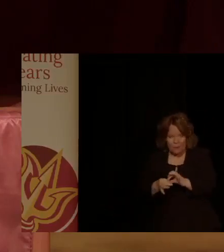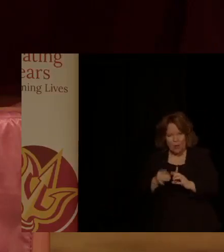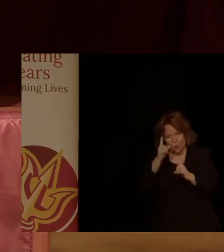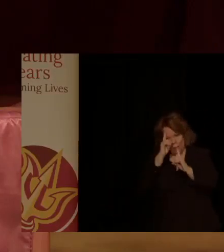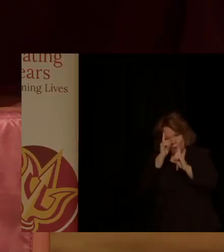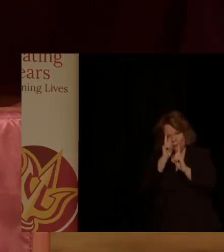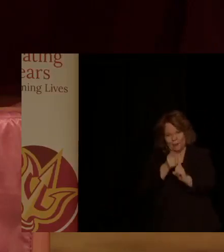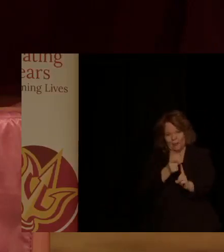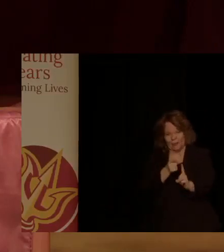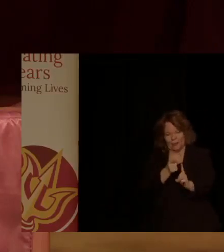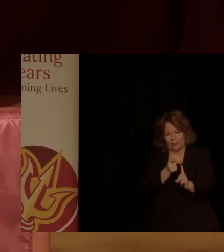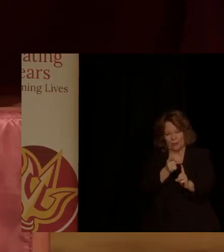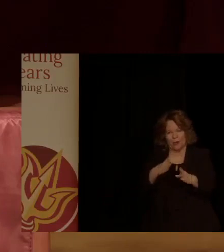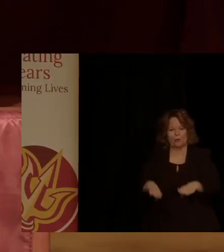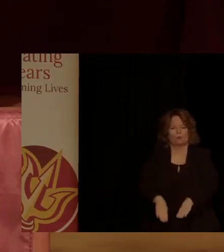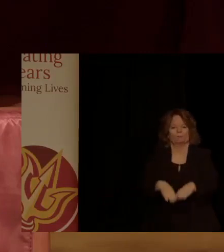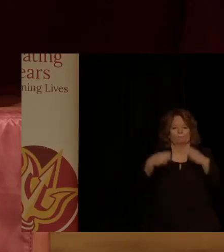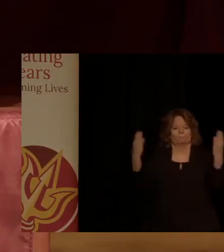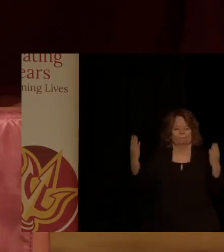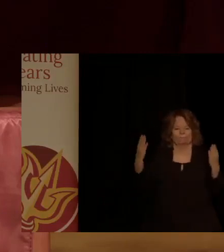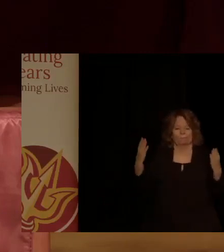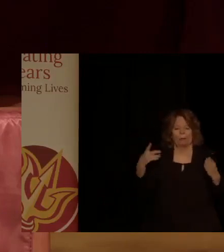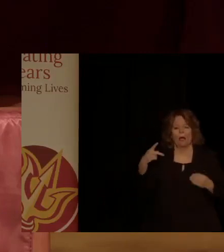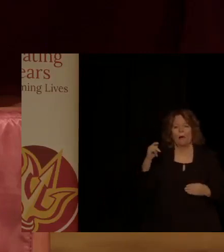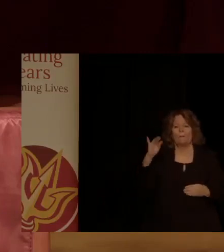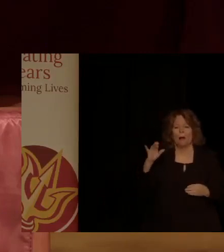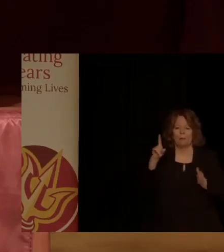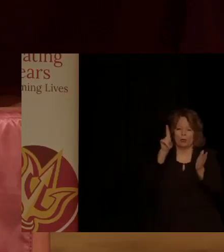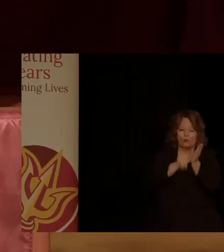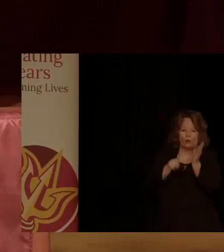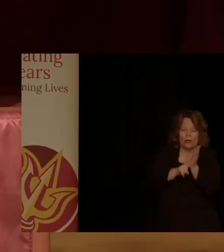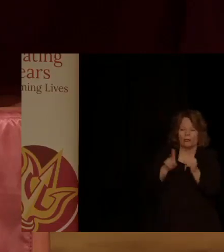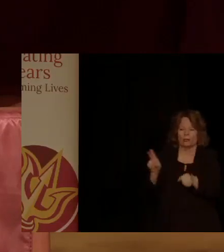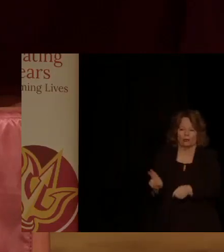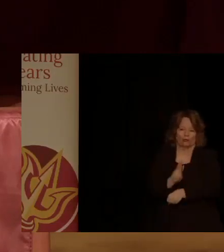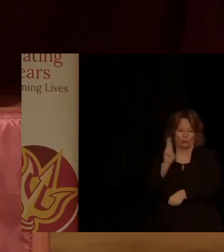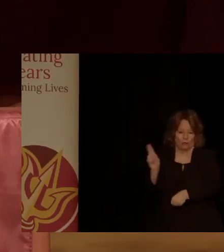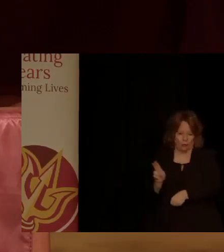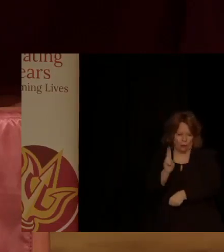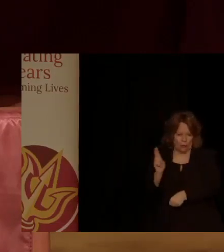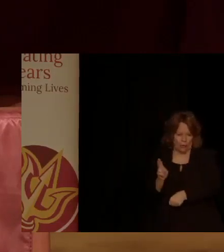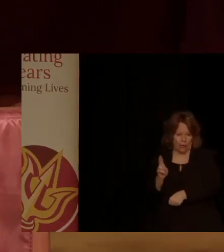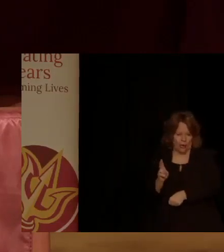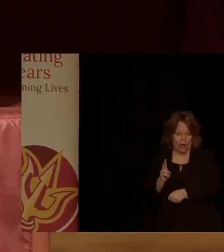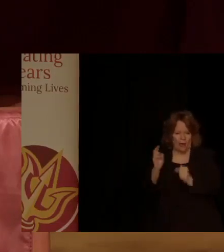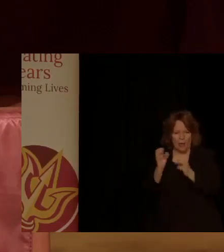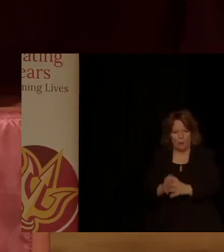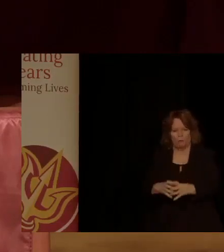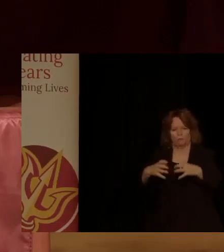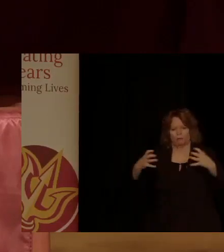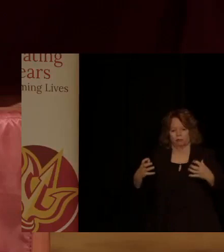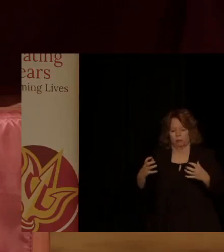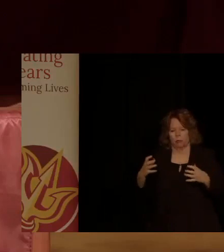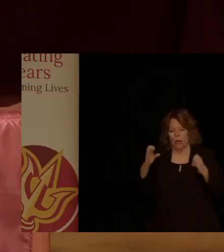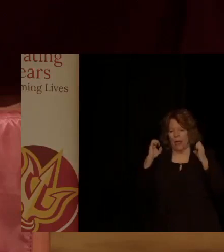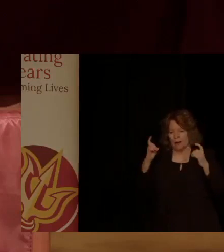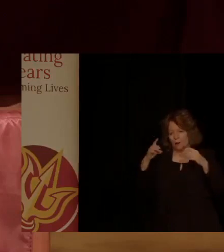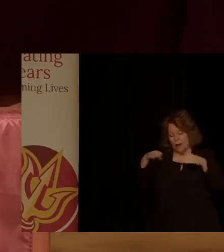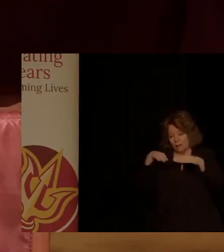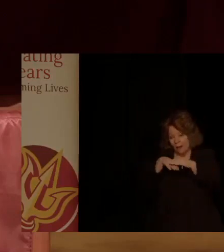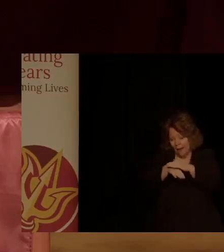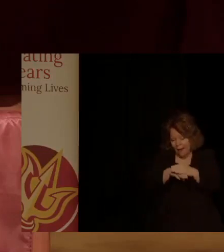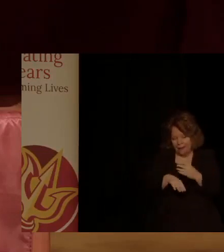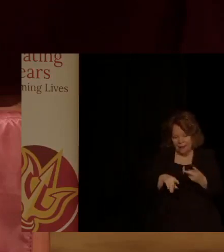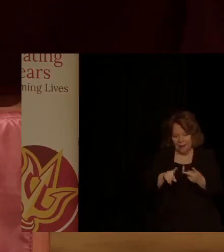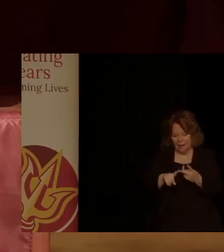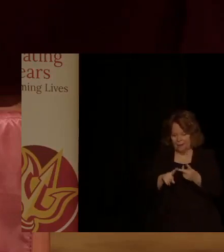to establish a public research university that would expand educational access, drive economic